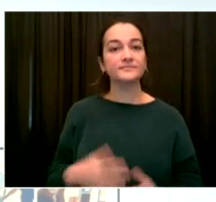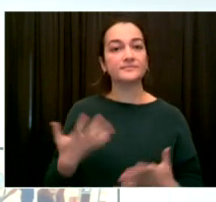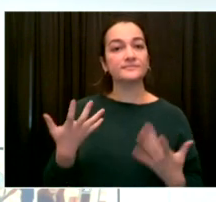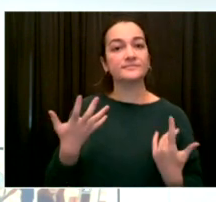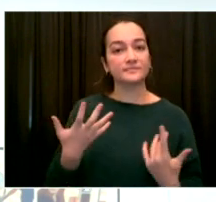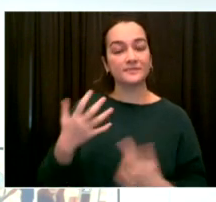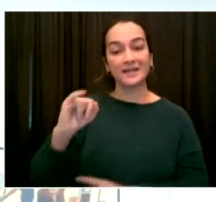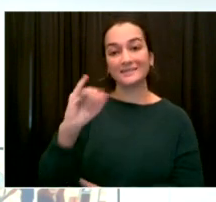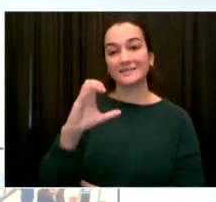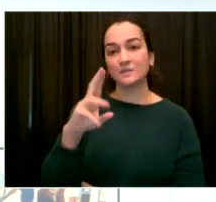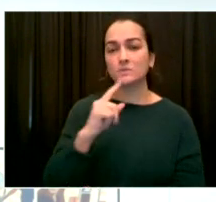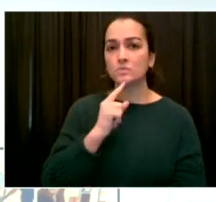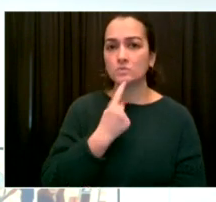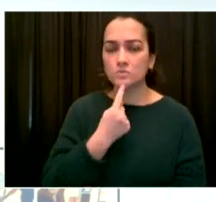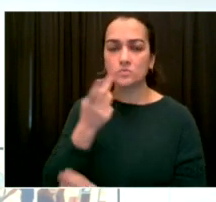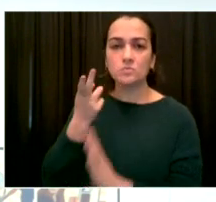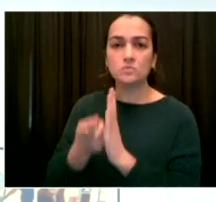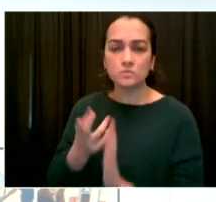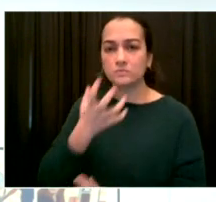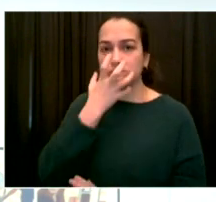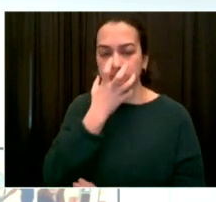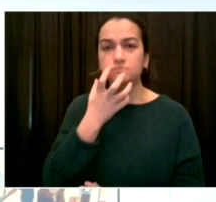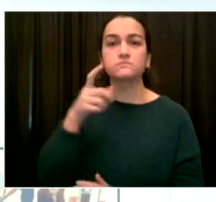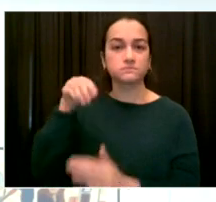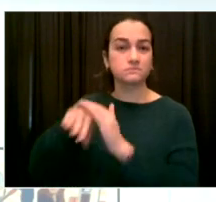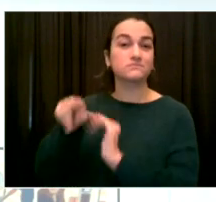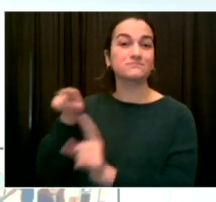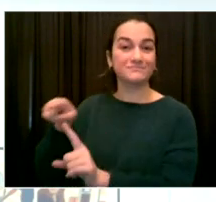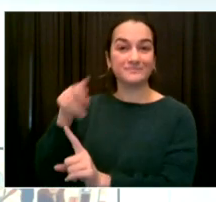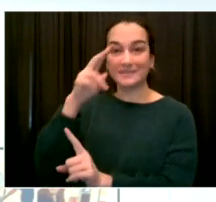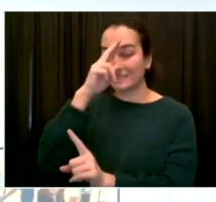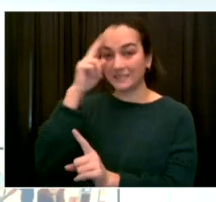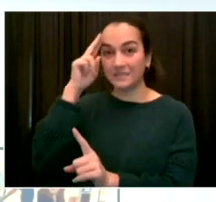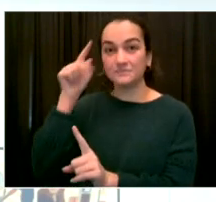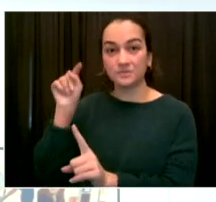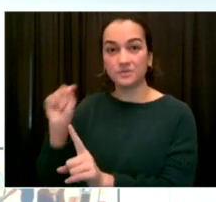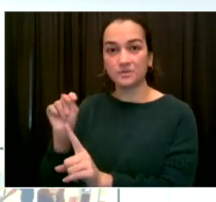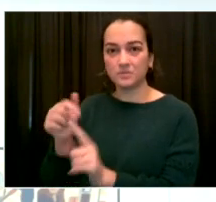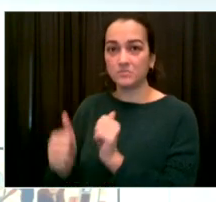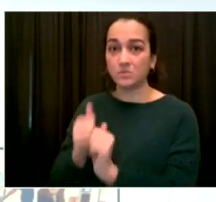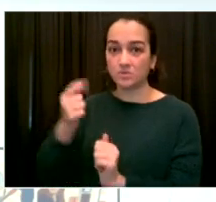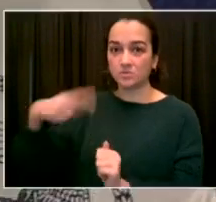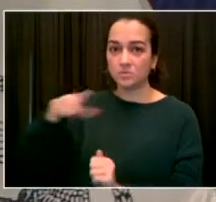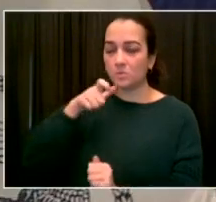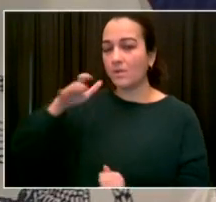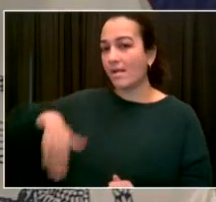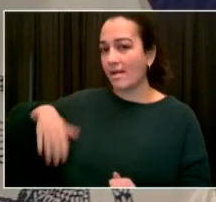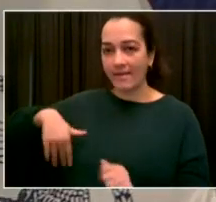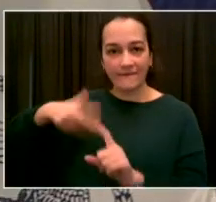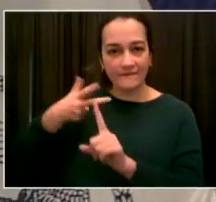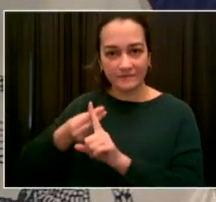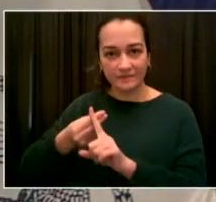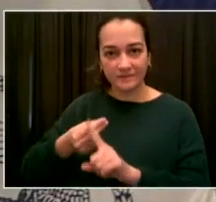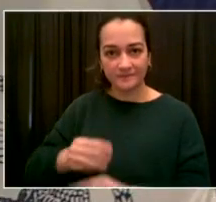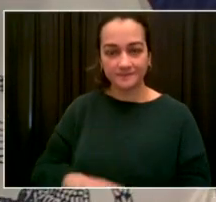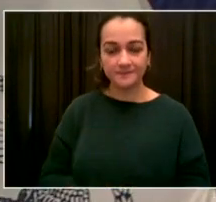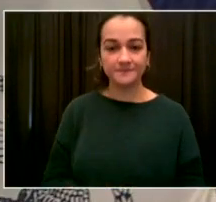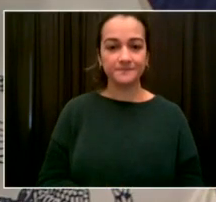are things that we will be following in the coming days and weeks, but that's what I can tell you about what we know right now. Thank you. Go ahead,